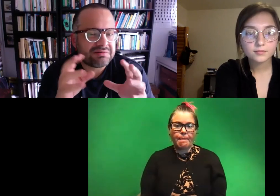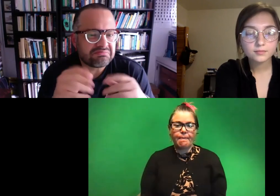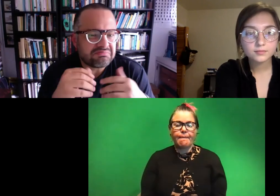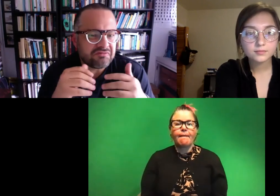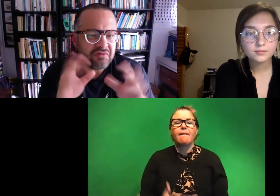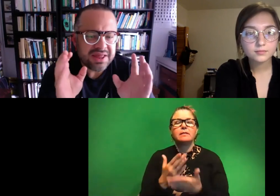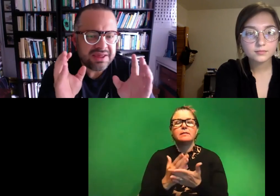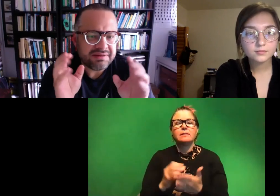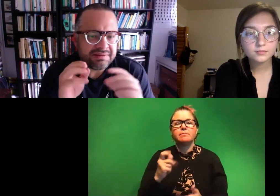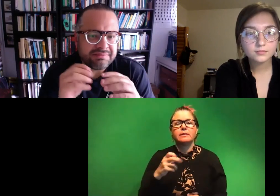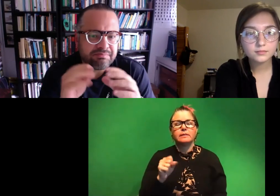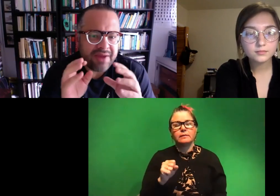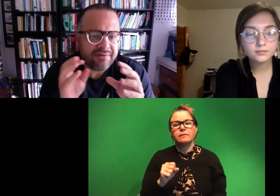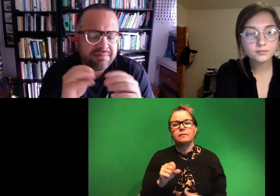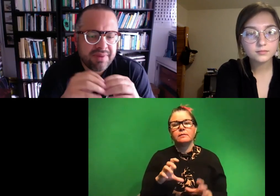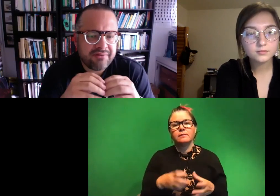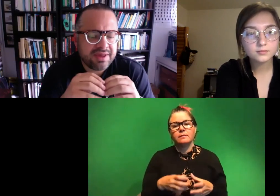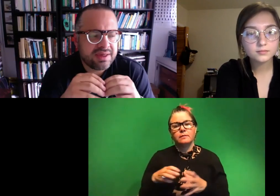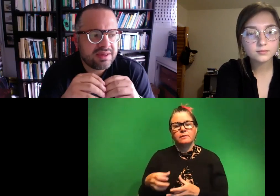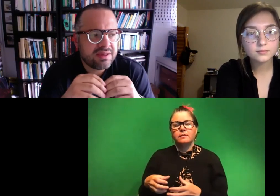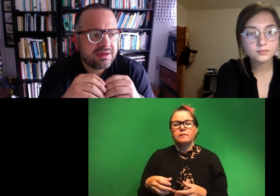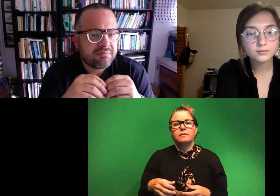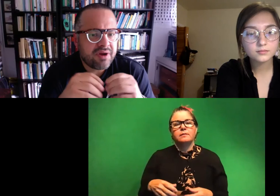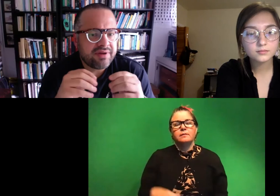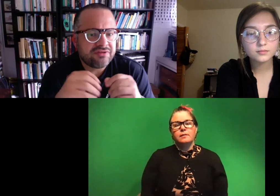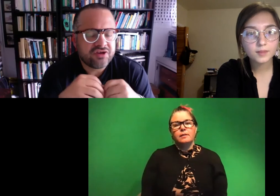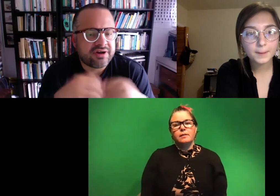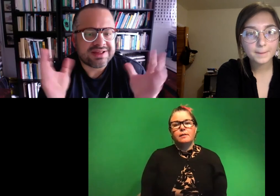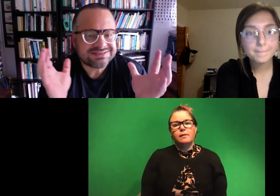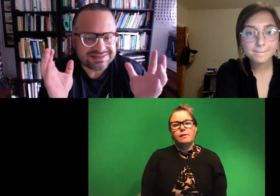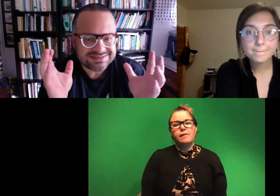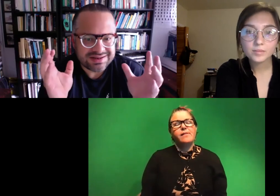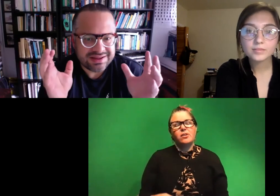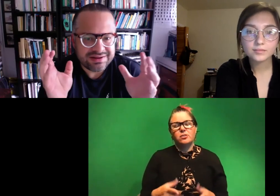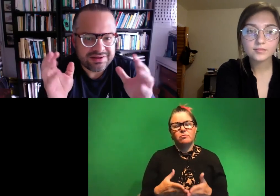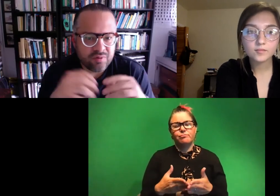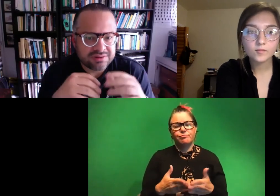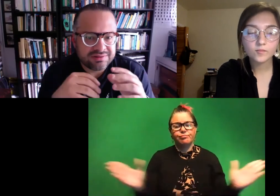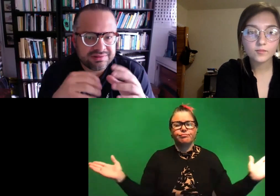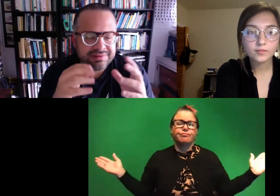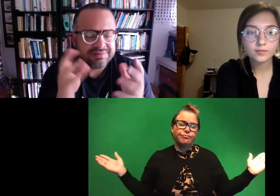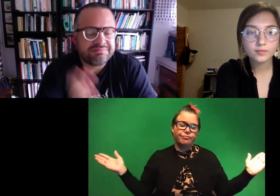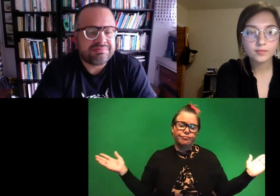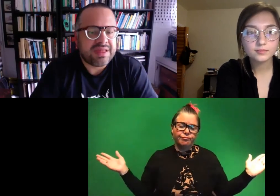are really very, very, very generalistic in what